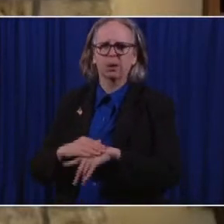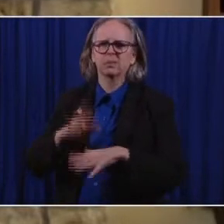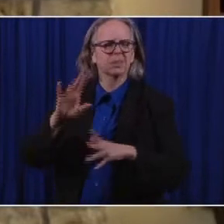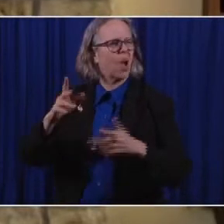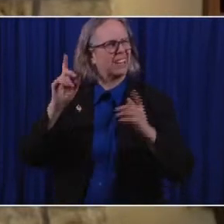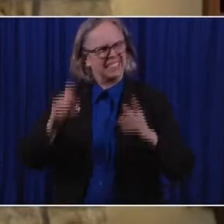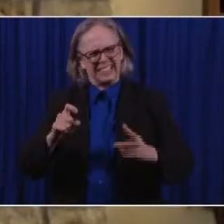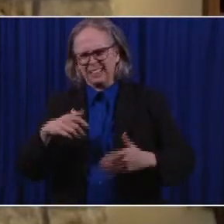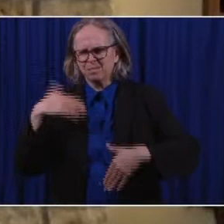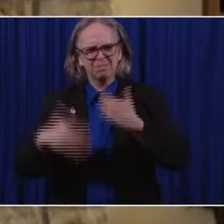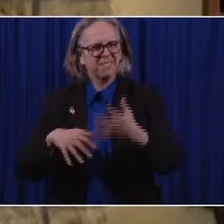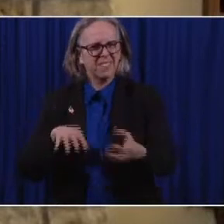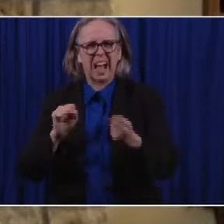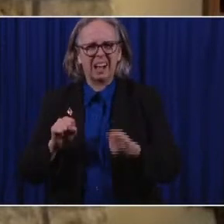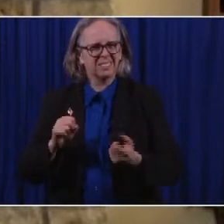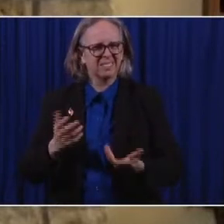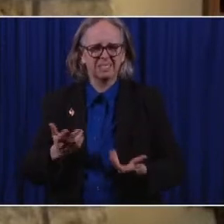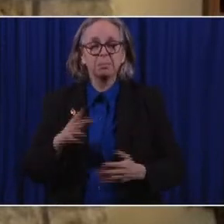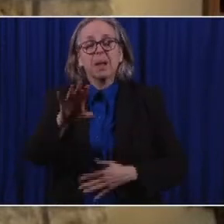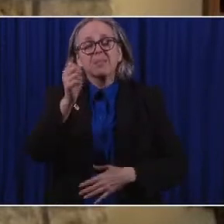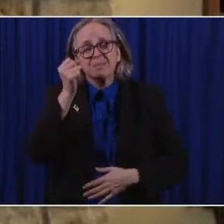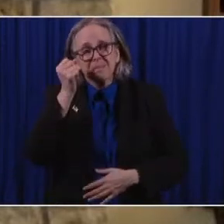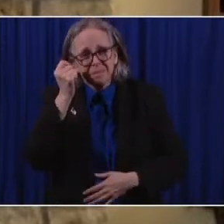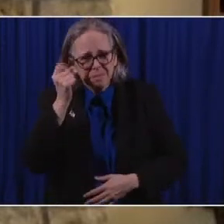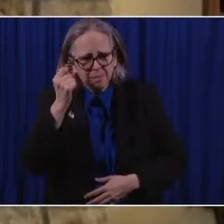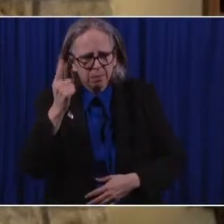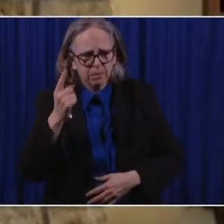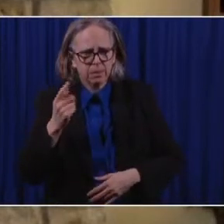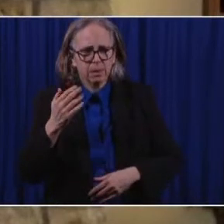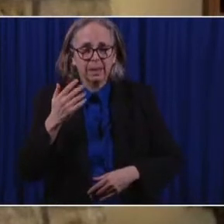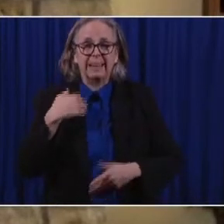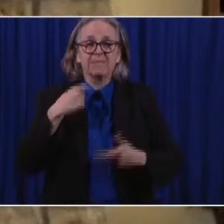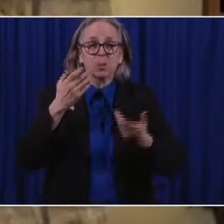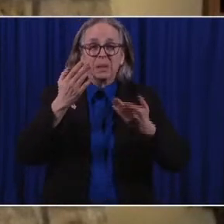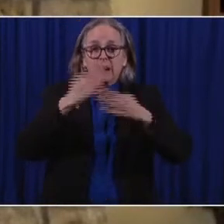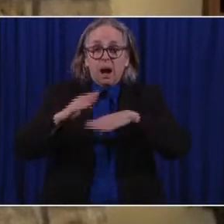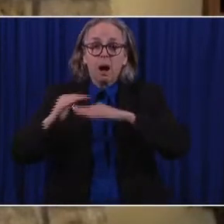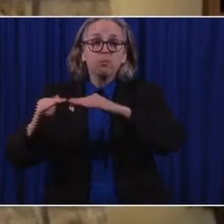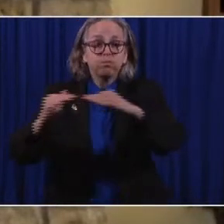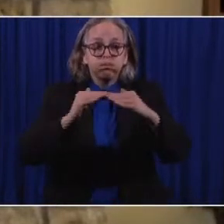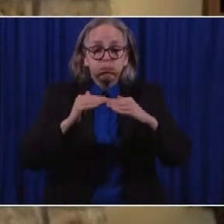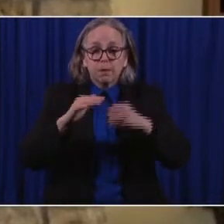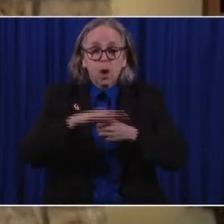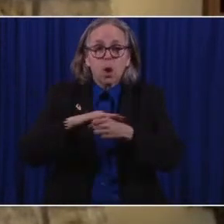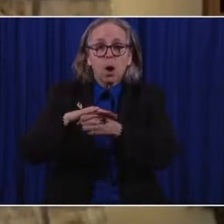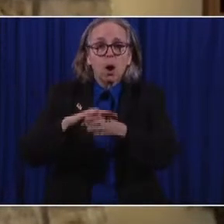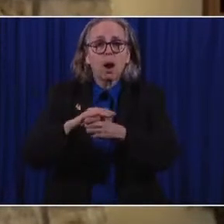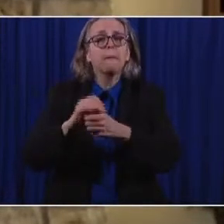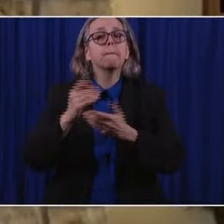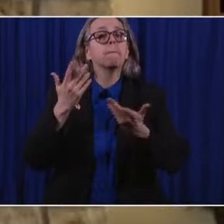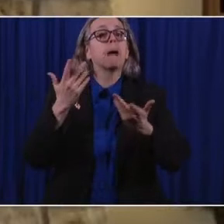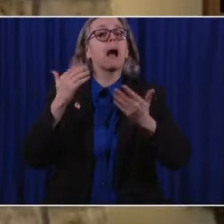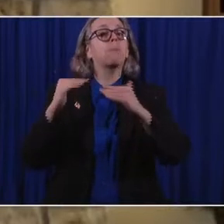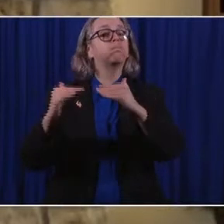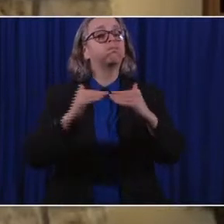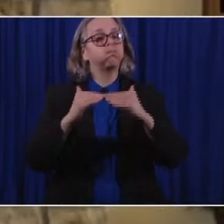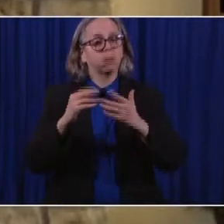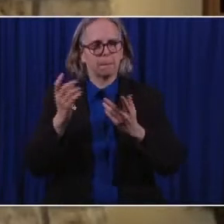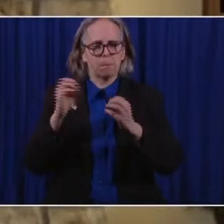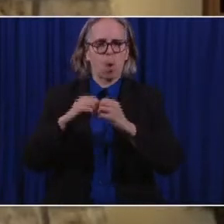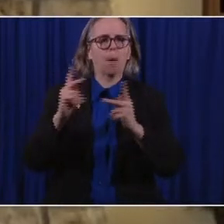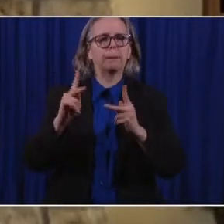out to more retail, I think you're going to see more of that on the weekend. But we're going to watch that,